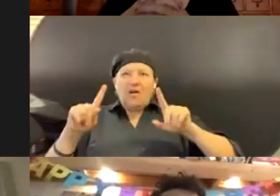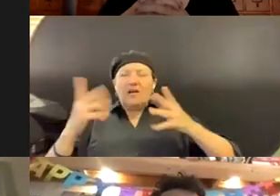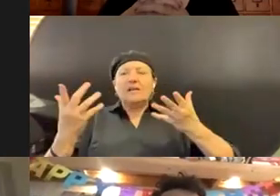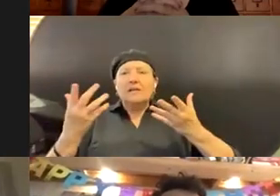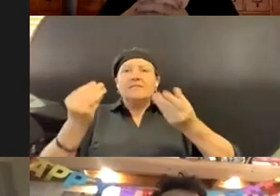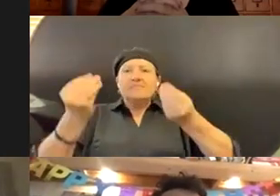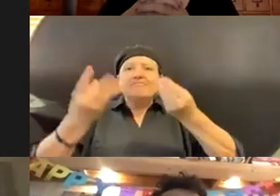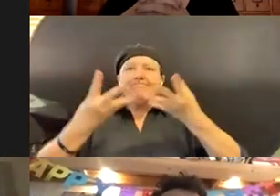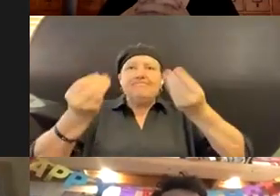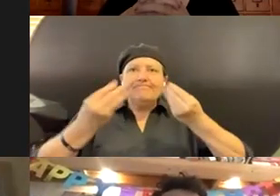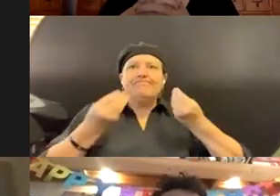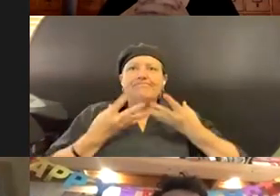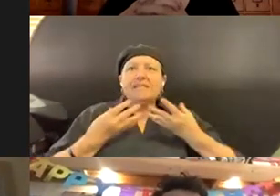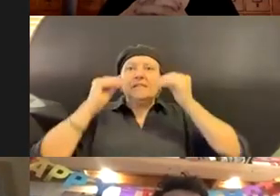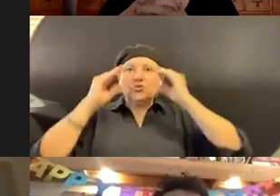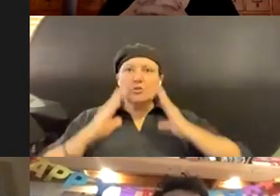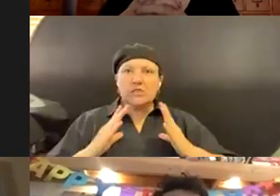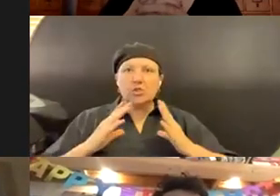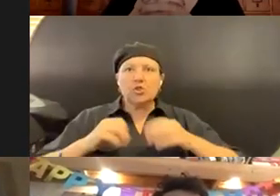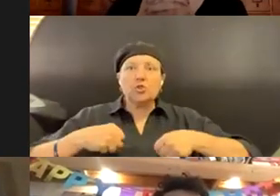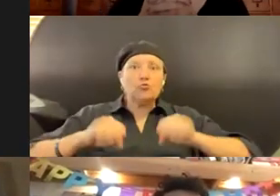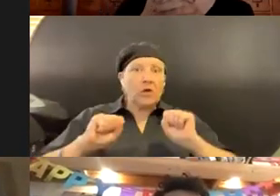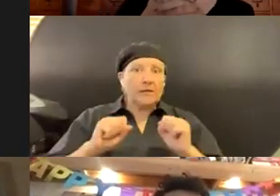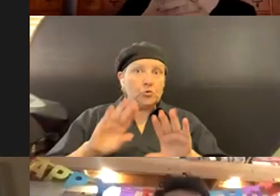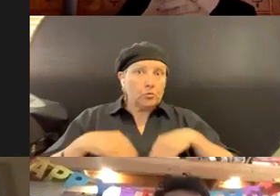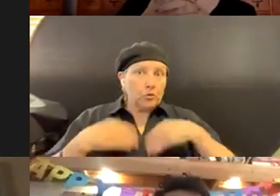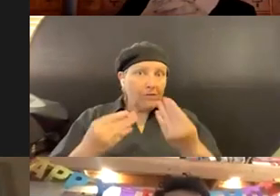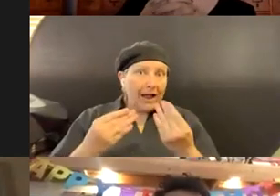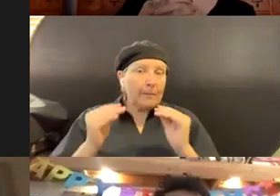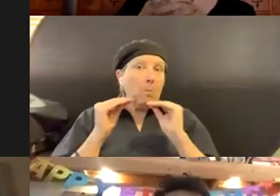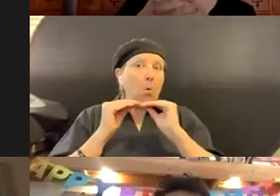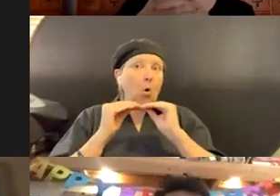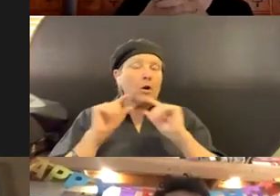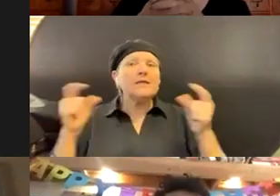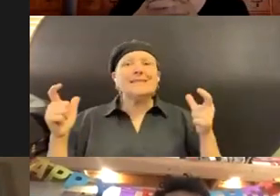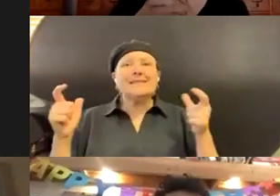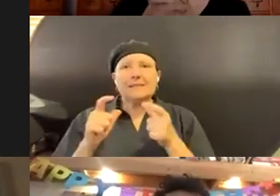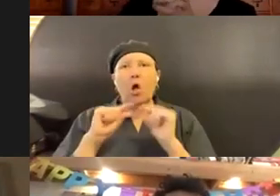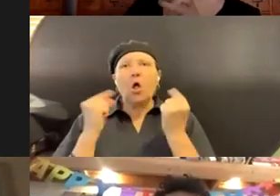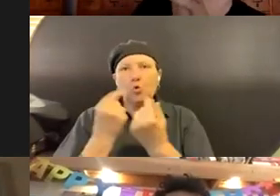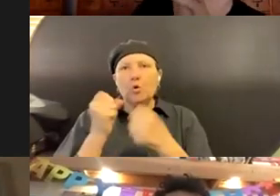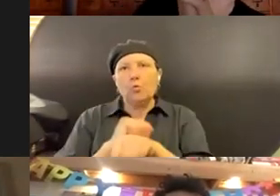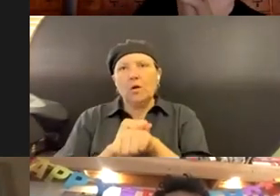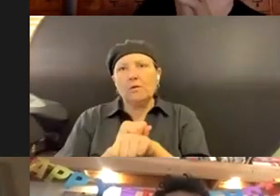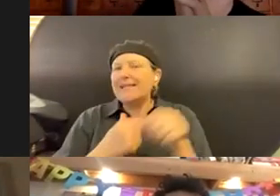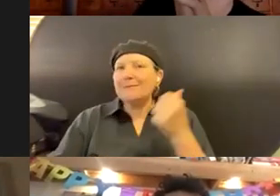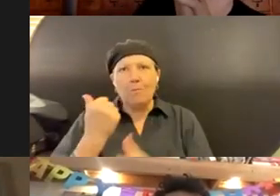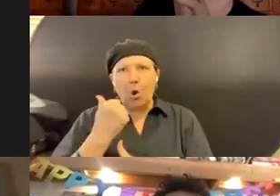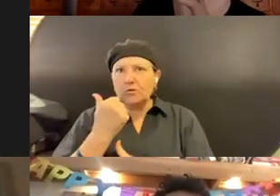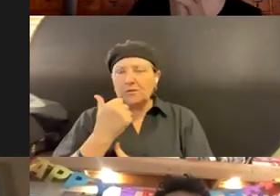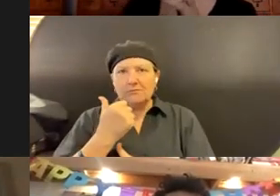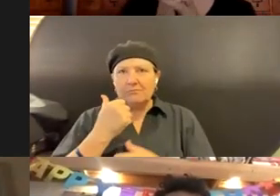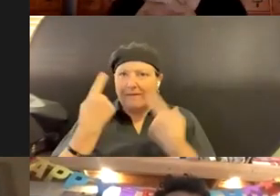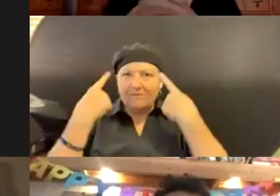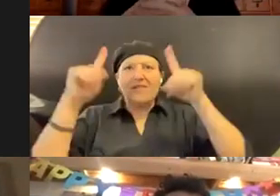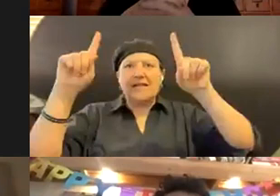of making sure that we're providing a lot of that small group work because we do see that that's probably the most effective way of doing it. So anticipate that you'll have some